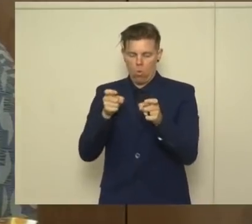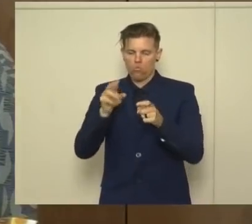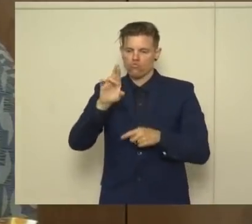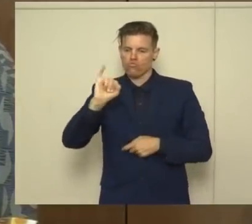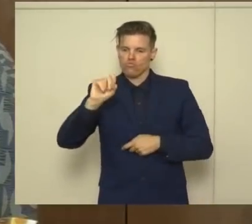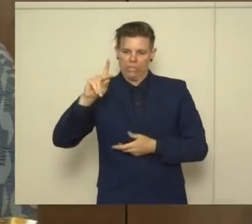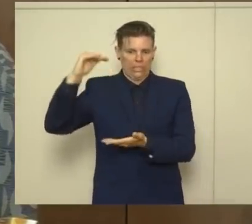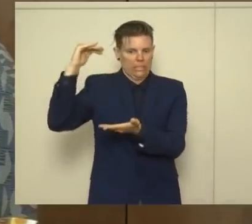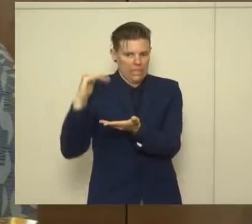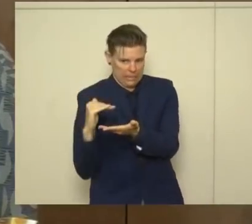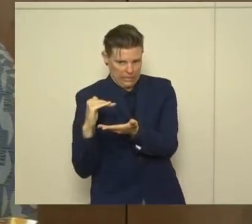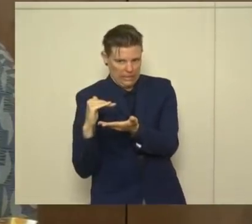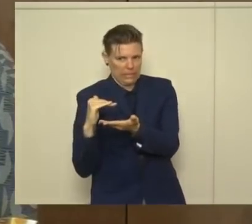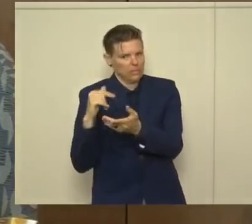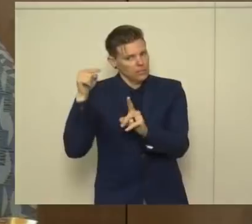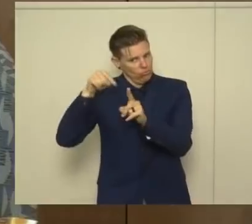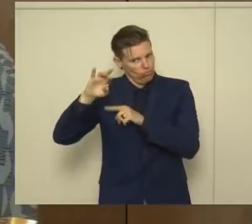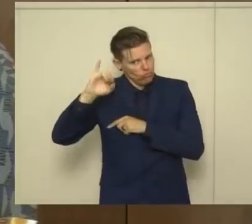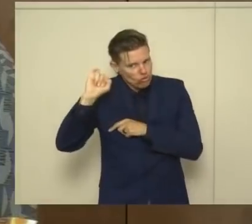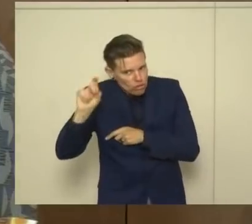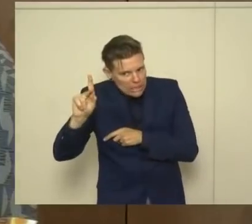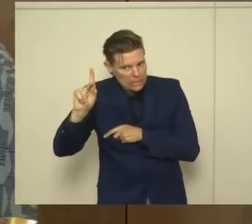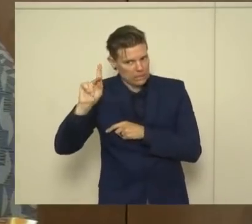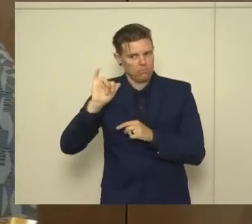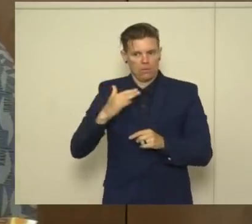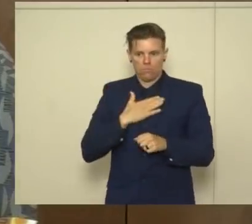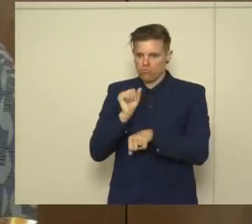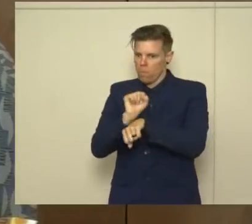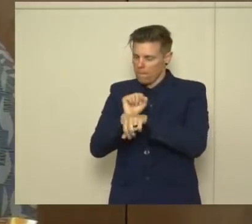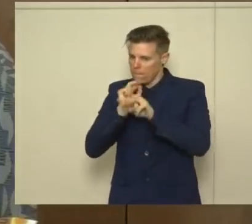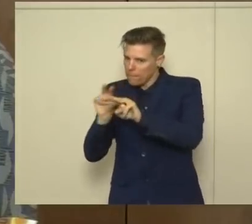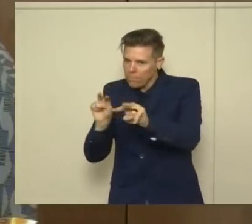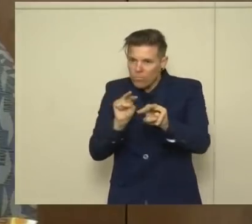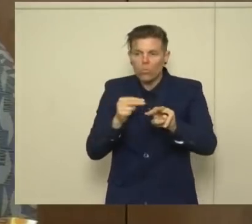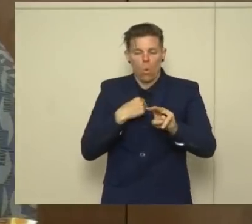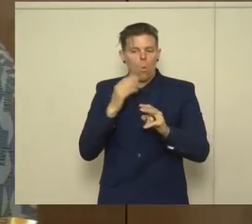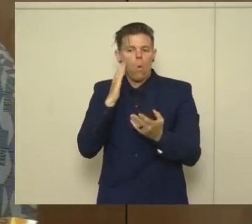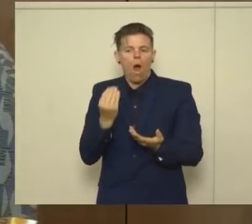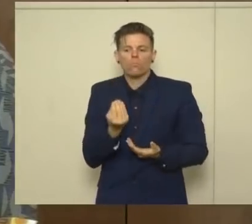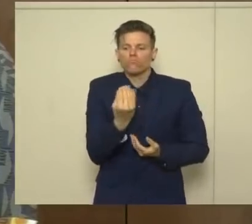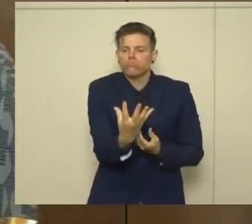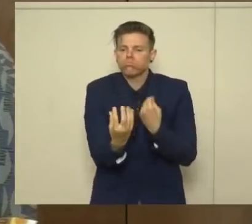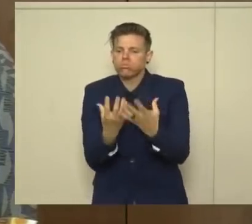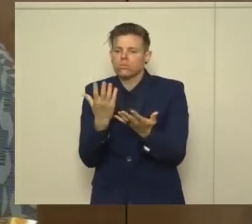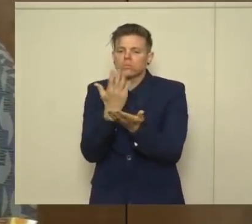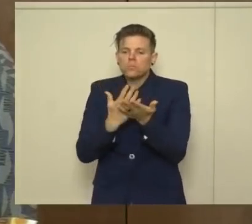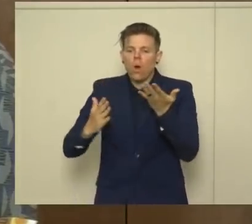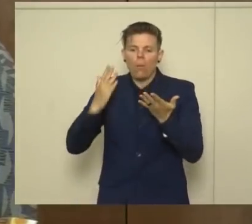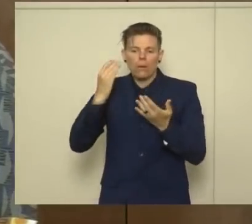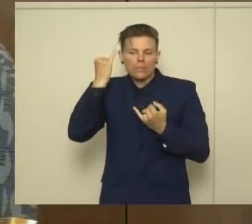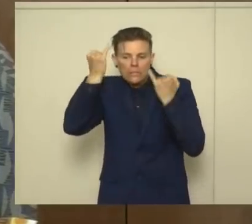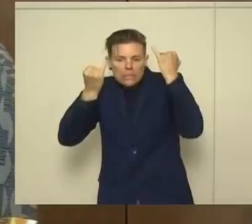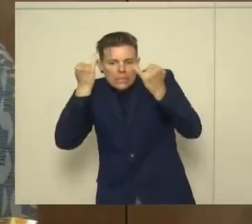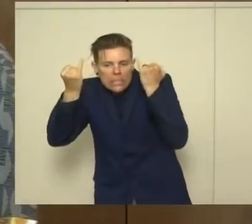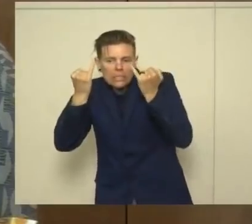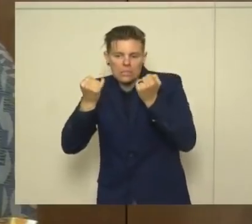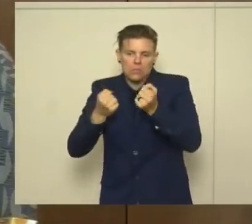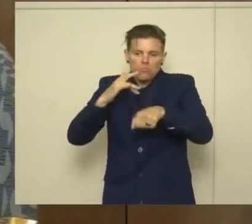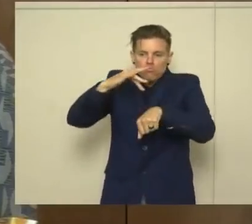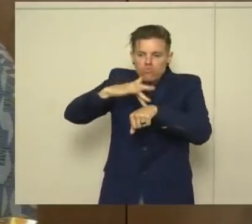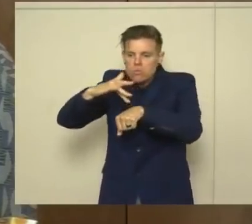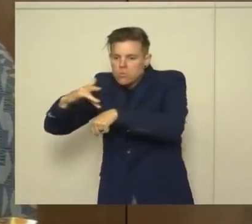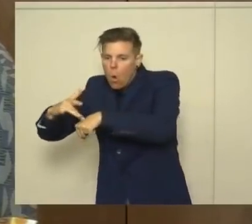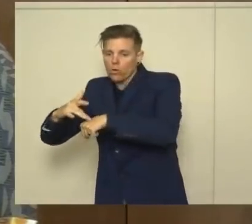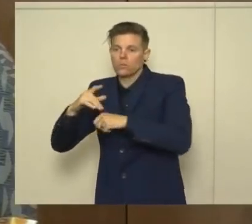of Public Education has as many tools and resources to provide a quality education through our direct